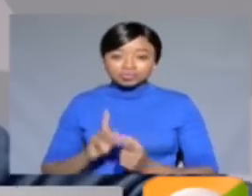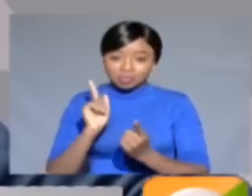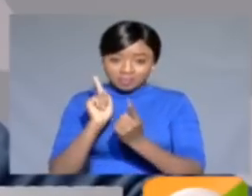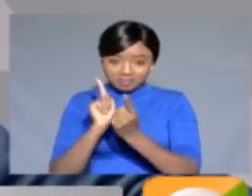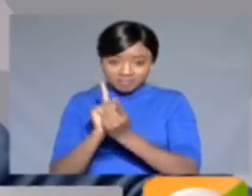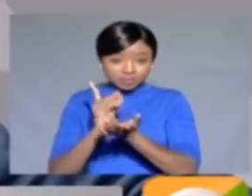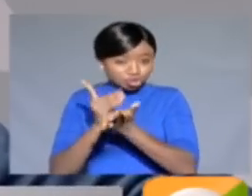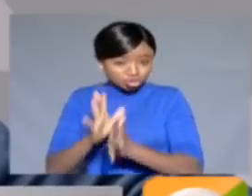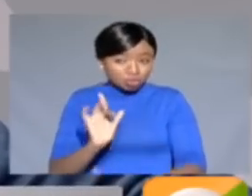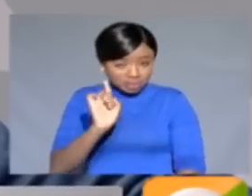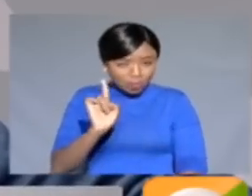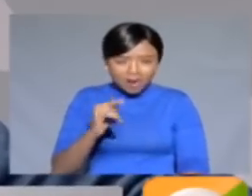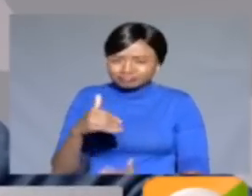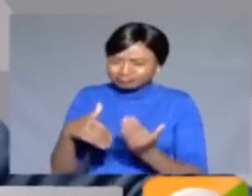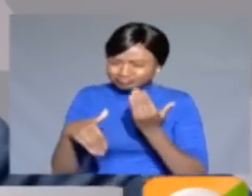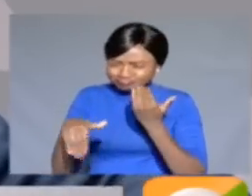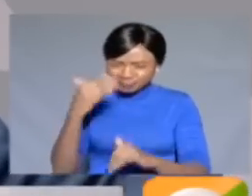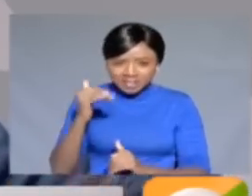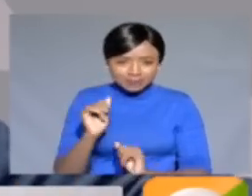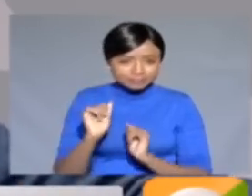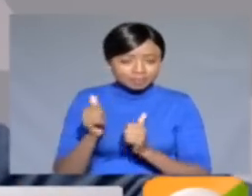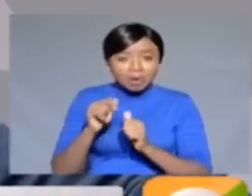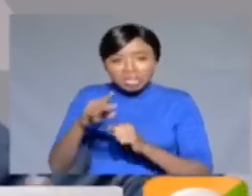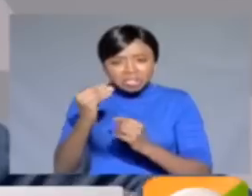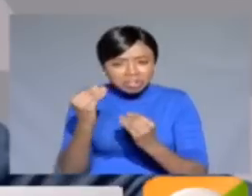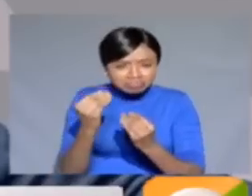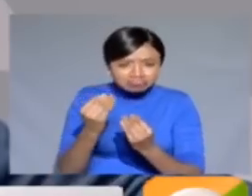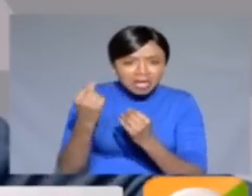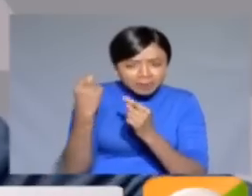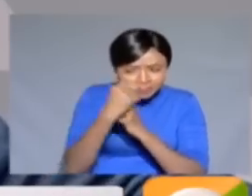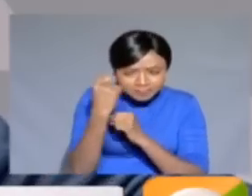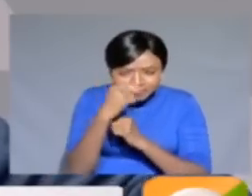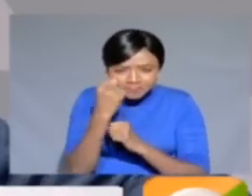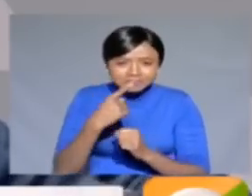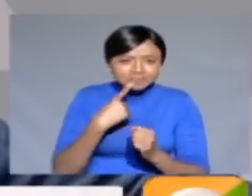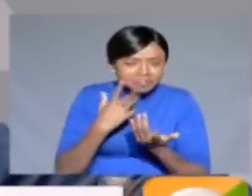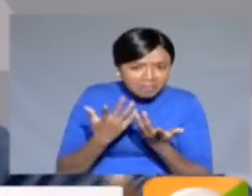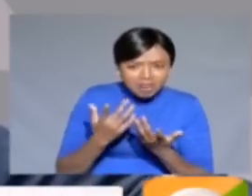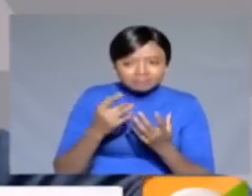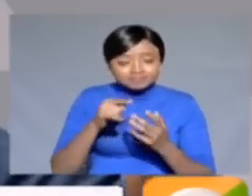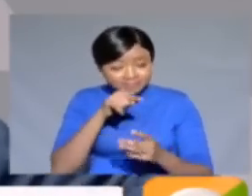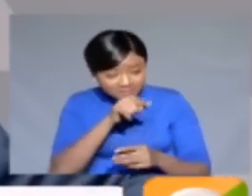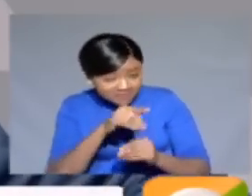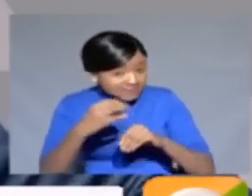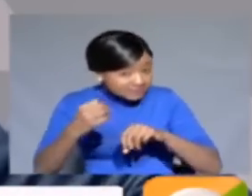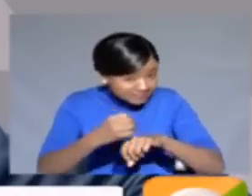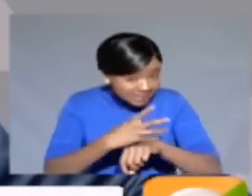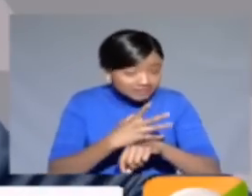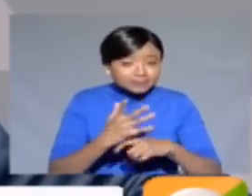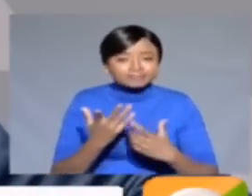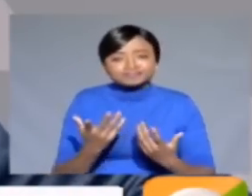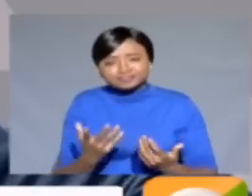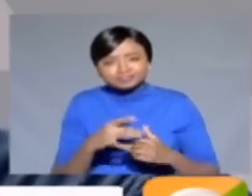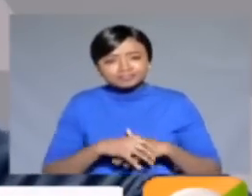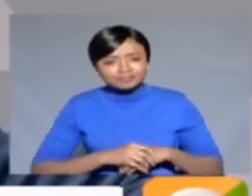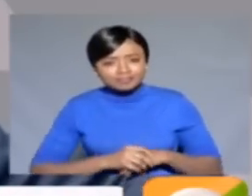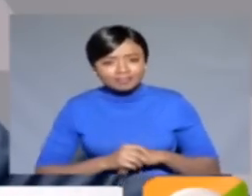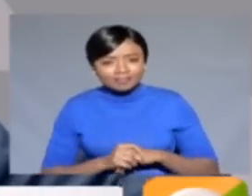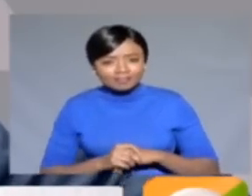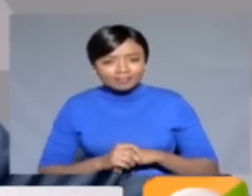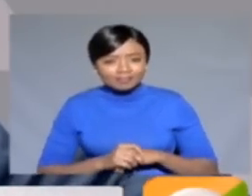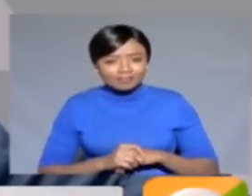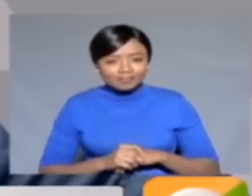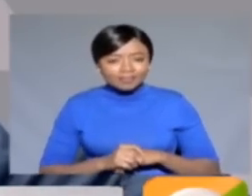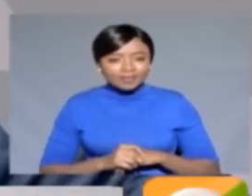hematologist there, Donald. And so Donald talked me through it, and he says, "Look, you know, I think the thing with this disease is that it's a little bit